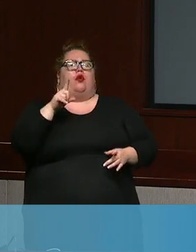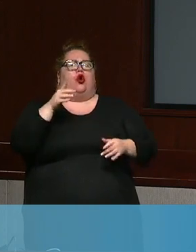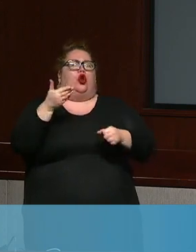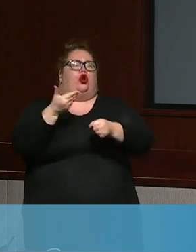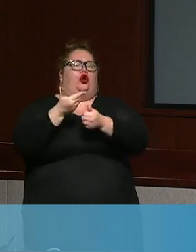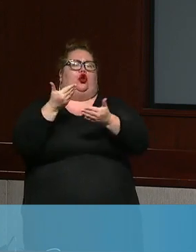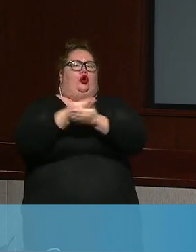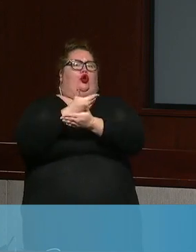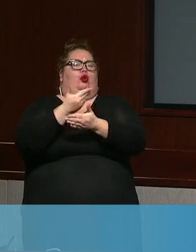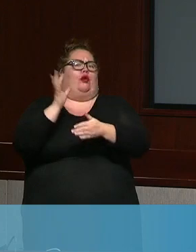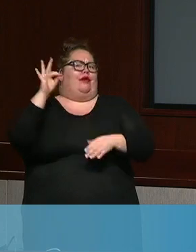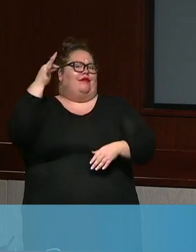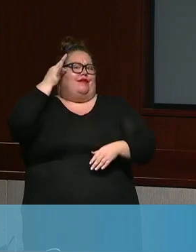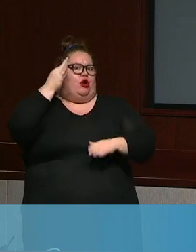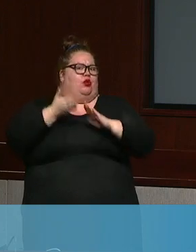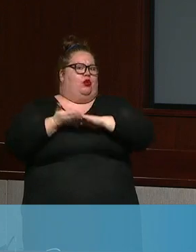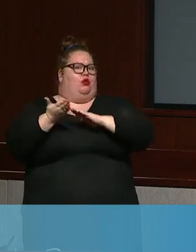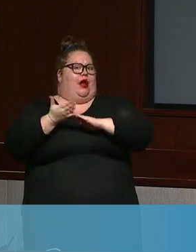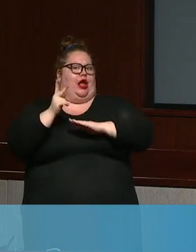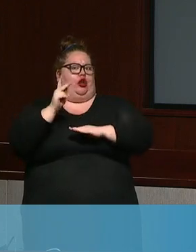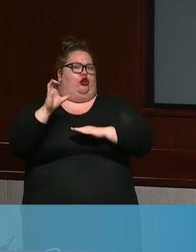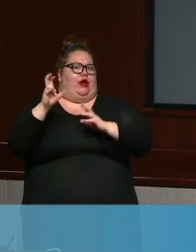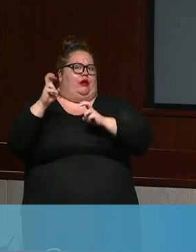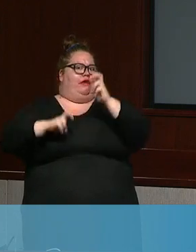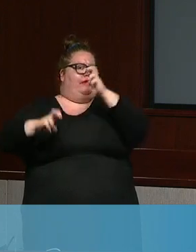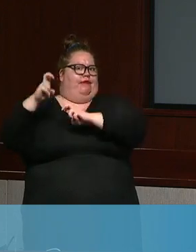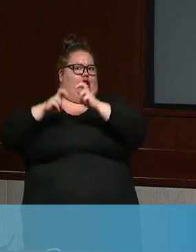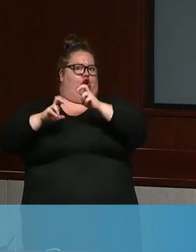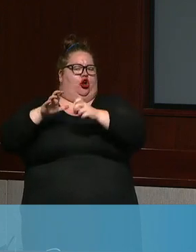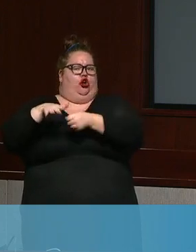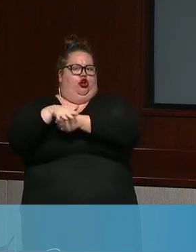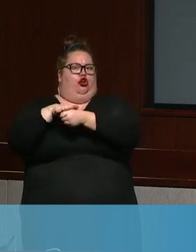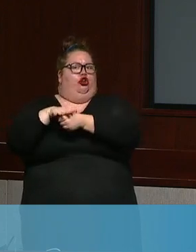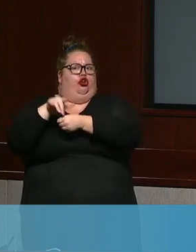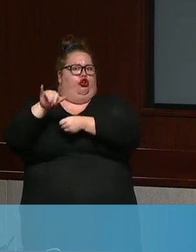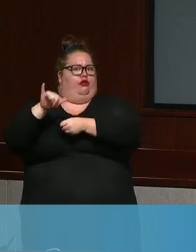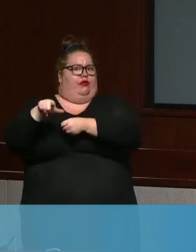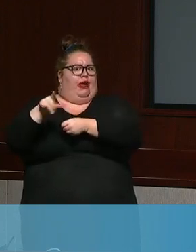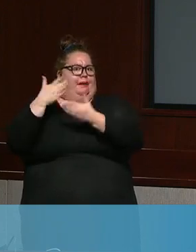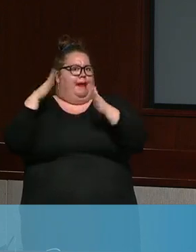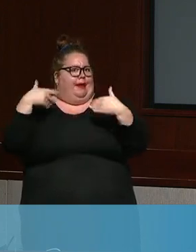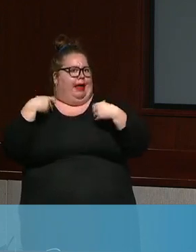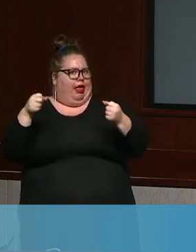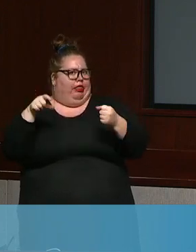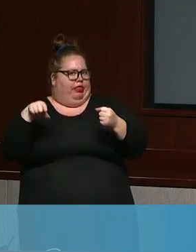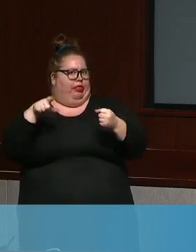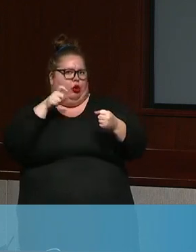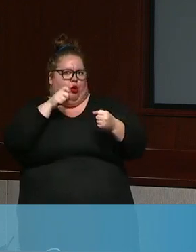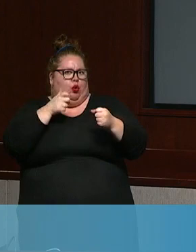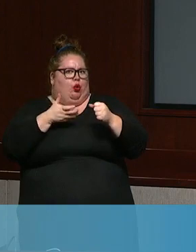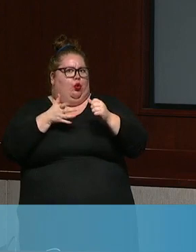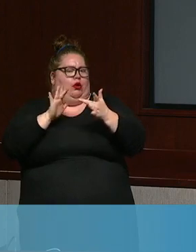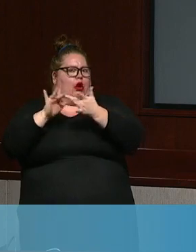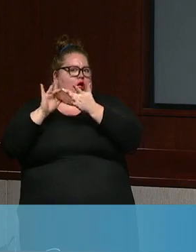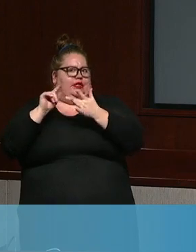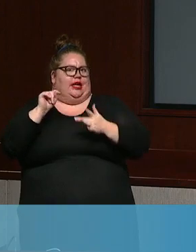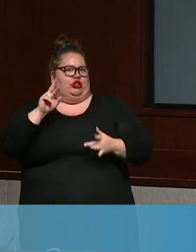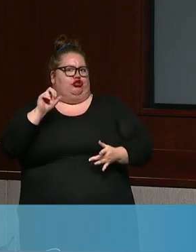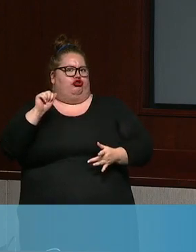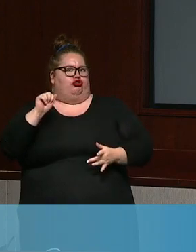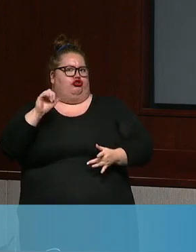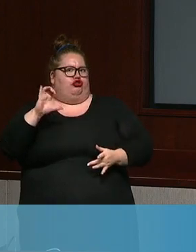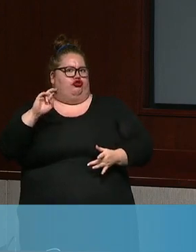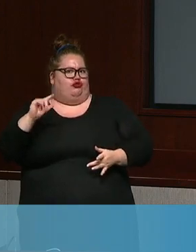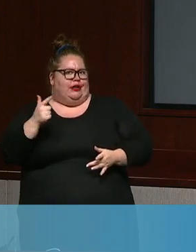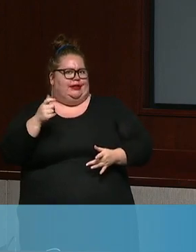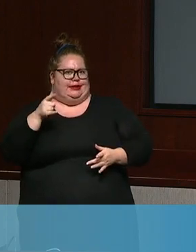at the Kern County Fairgrounds? Is that going to be public health, and are they equipped to handle that kind of a caseload considering the backlog they're